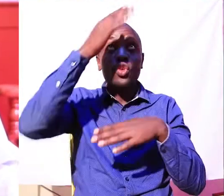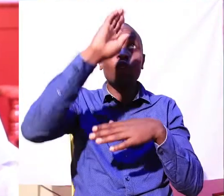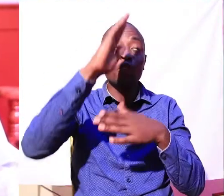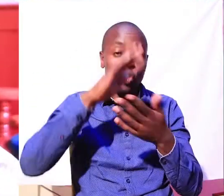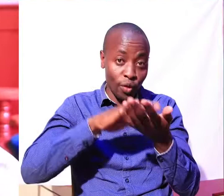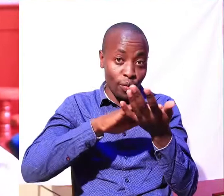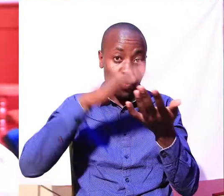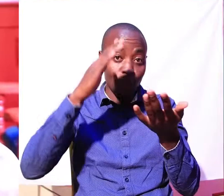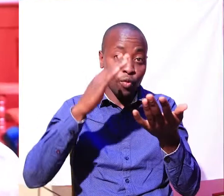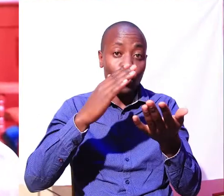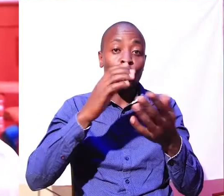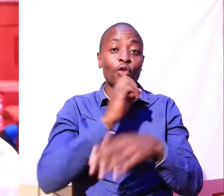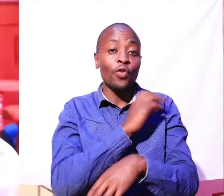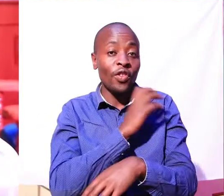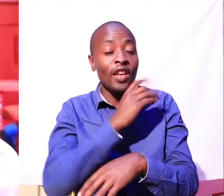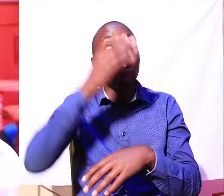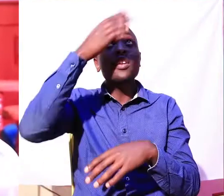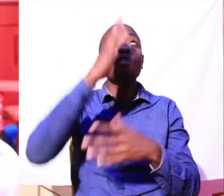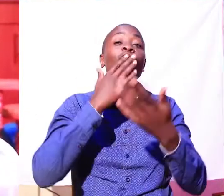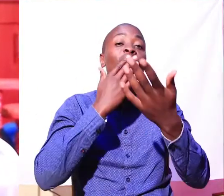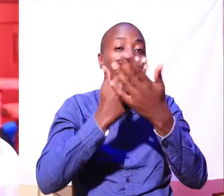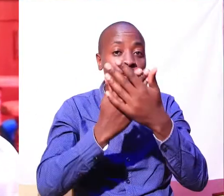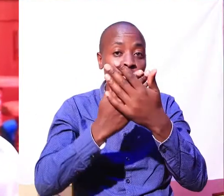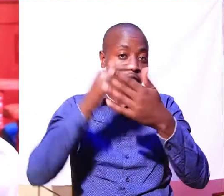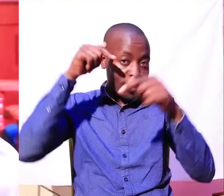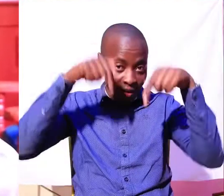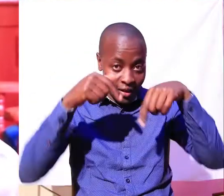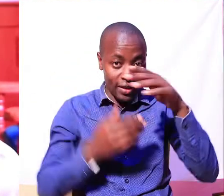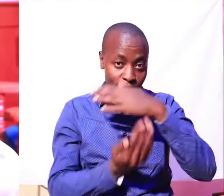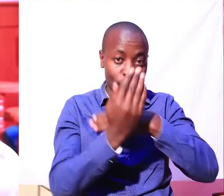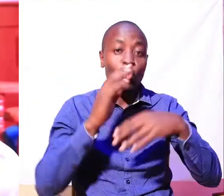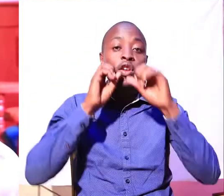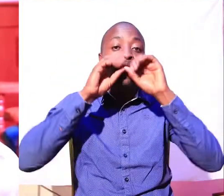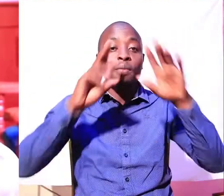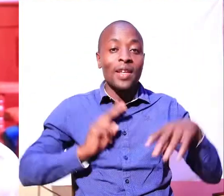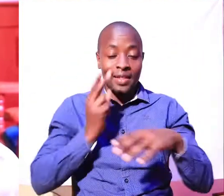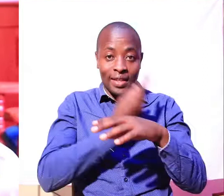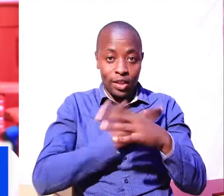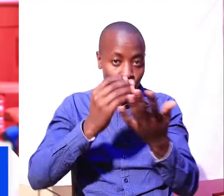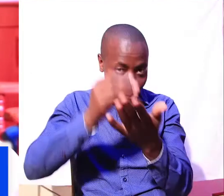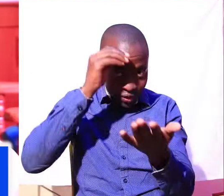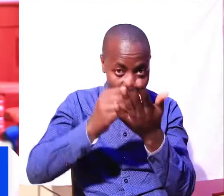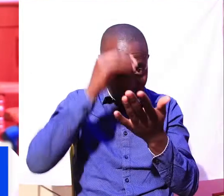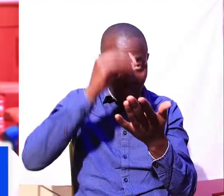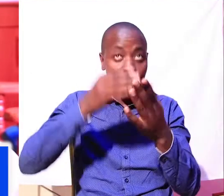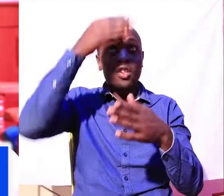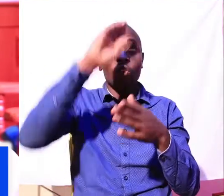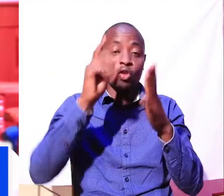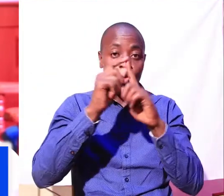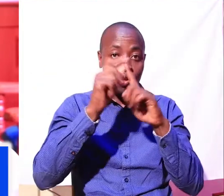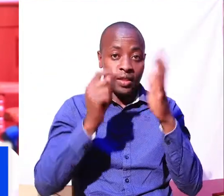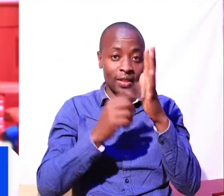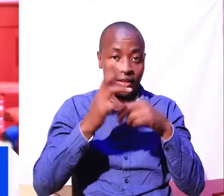most reverend God, we thank you for this morning. Bless us as we study your word. In Jesus'